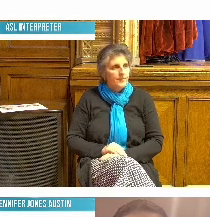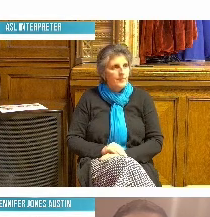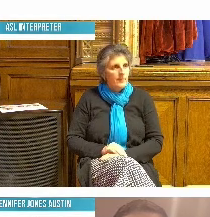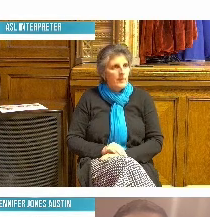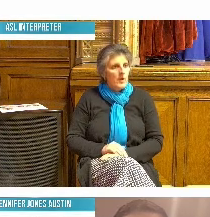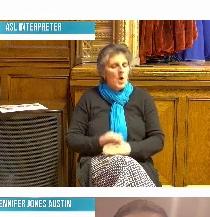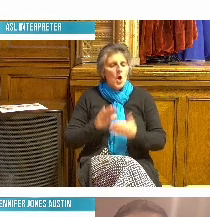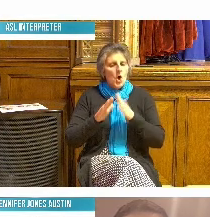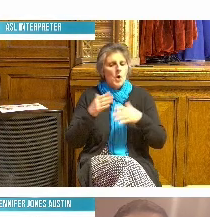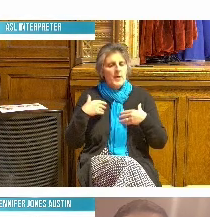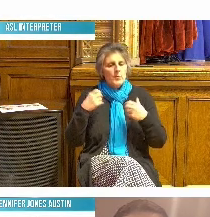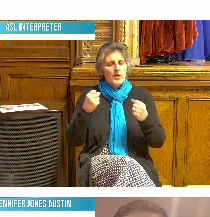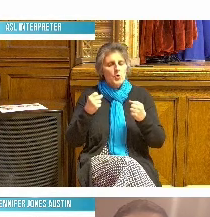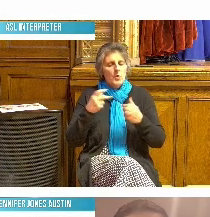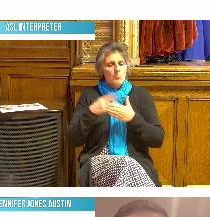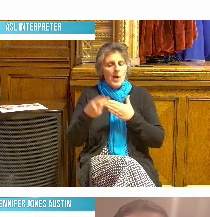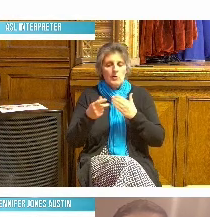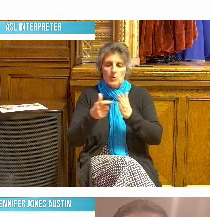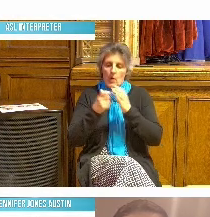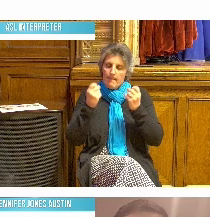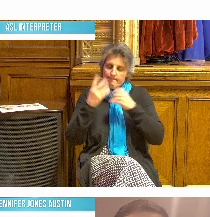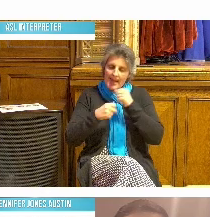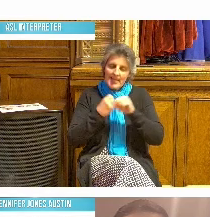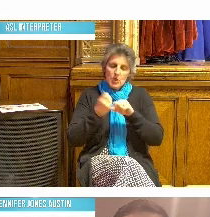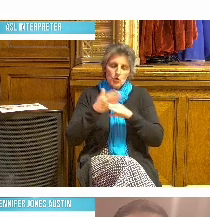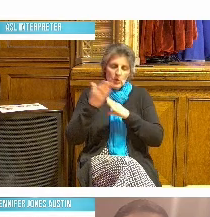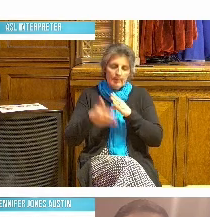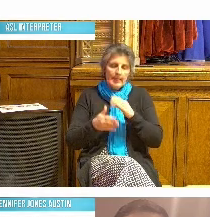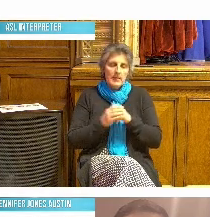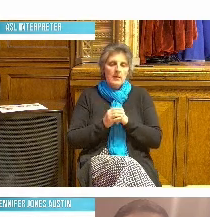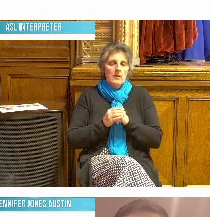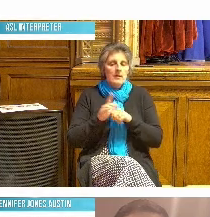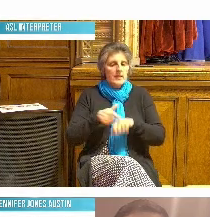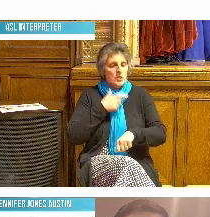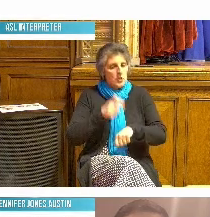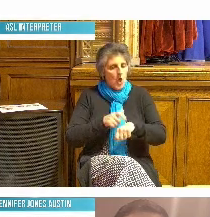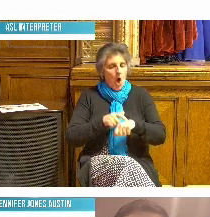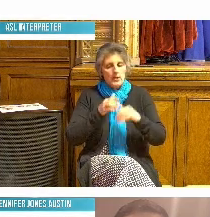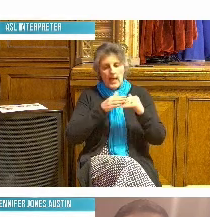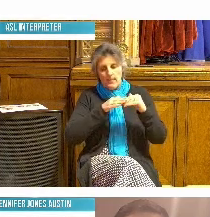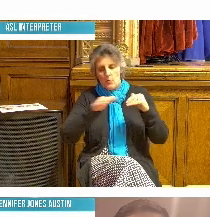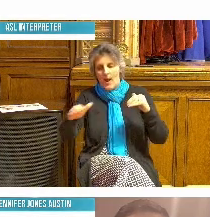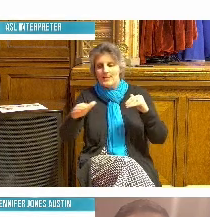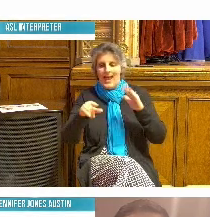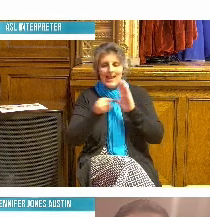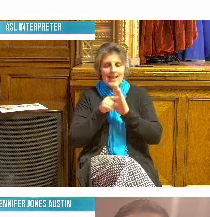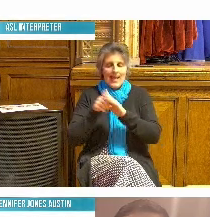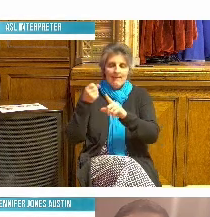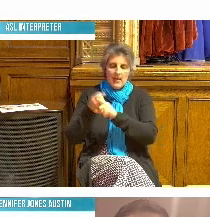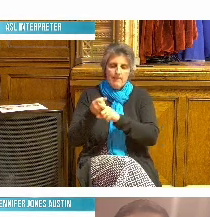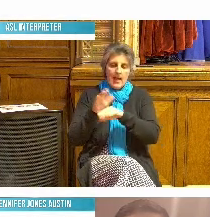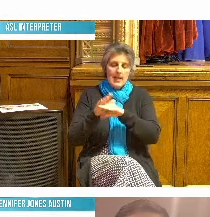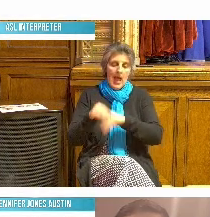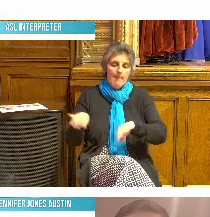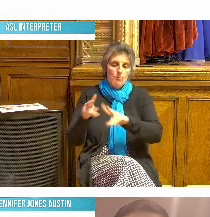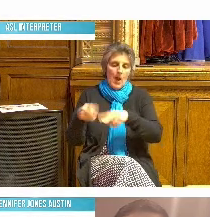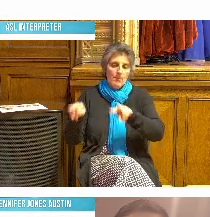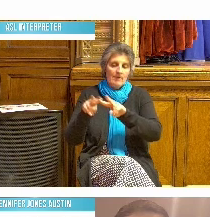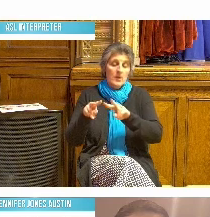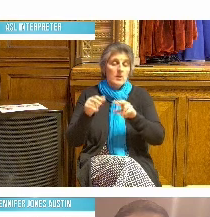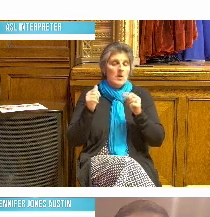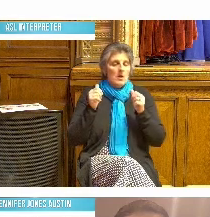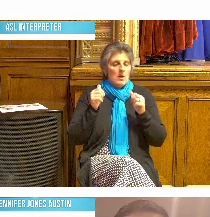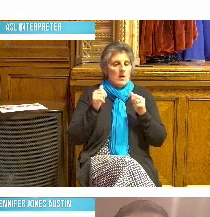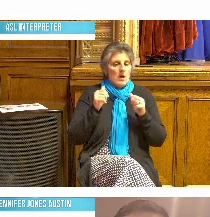Urban renewal projects took several years to complete. This long time horizon had a negative effect on property values, a